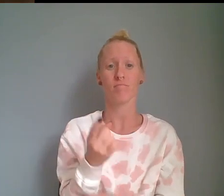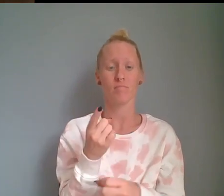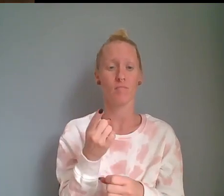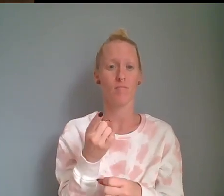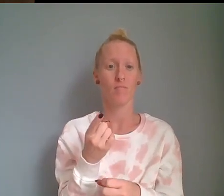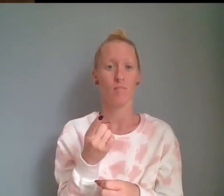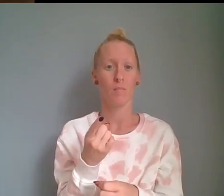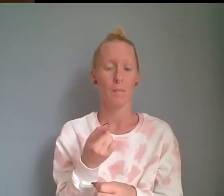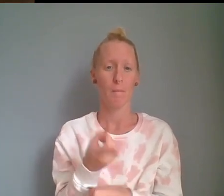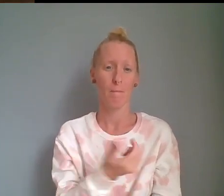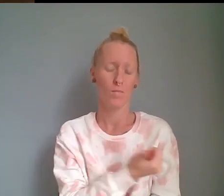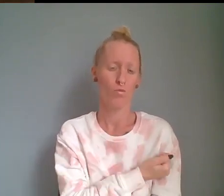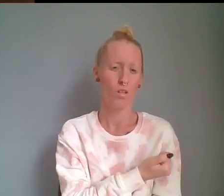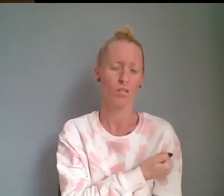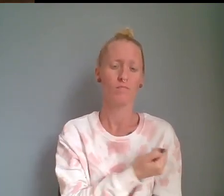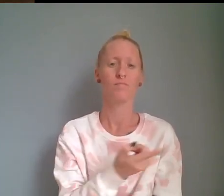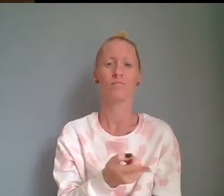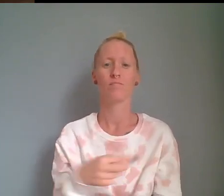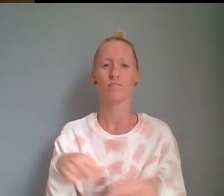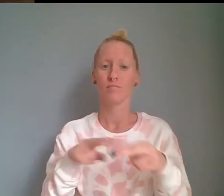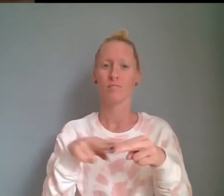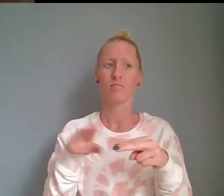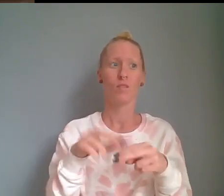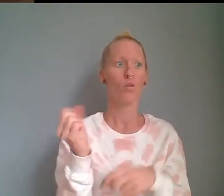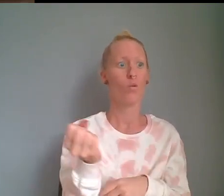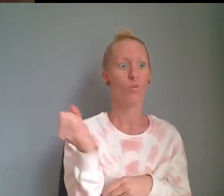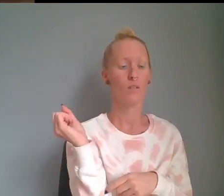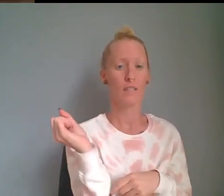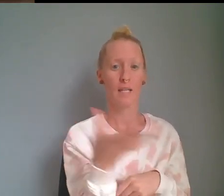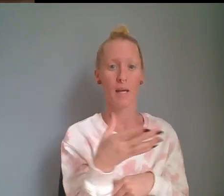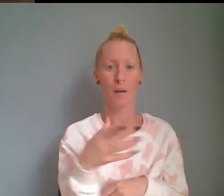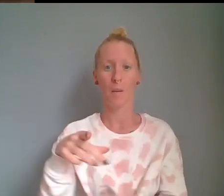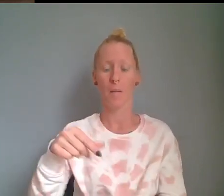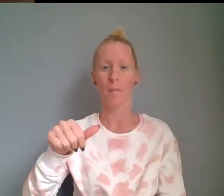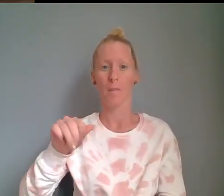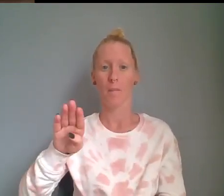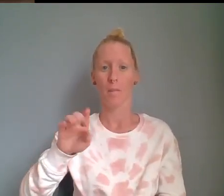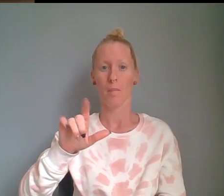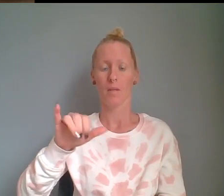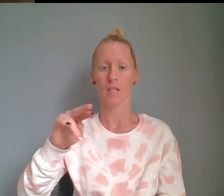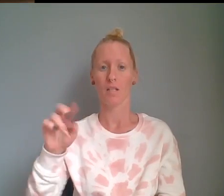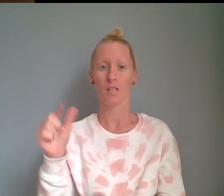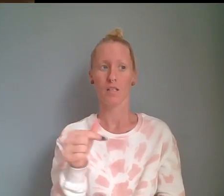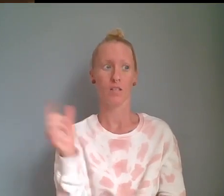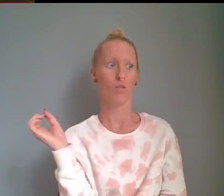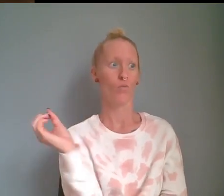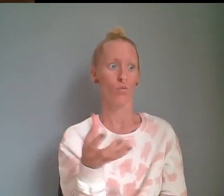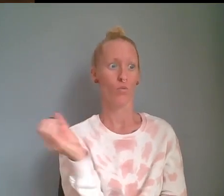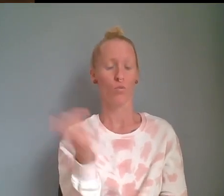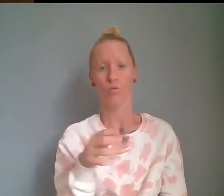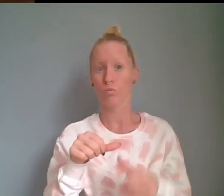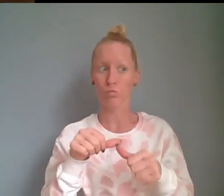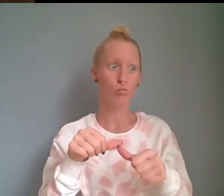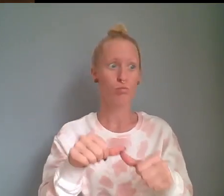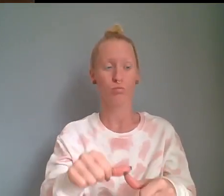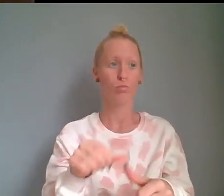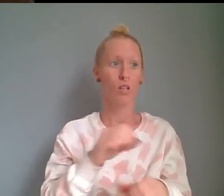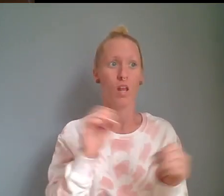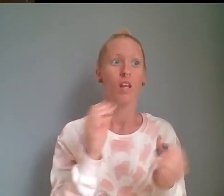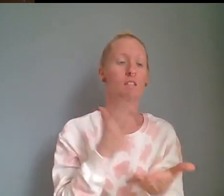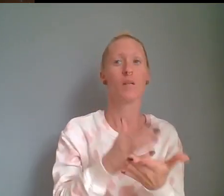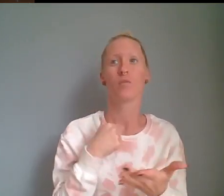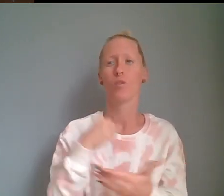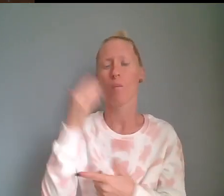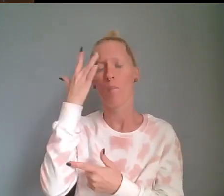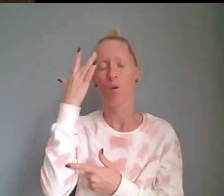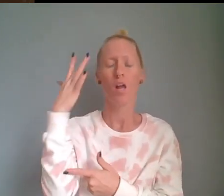as I said, going and gambling, believing that you're on a hot streak, there's nothing can stop you. You're just so brilliant.